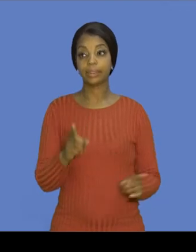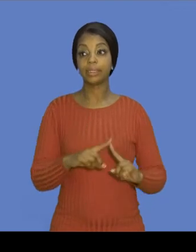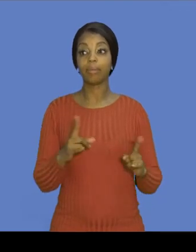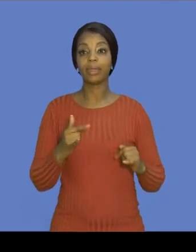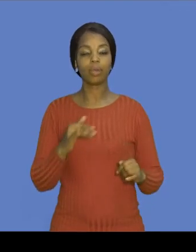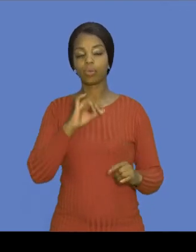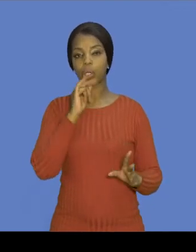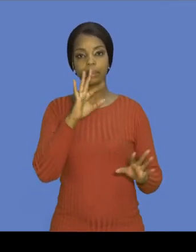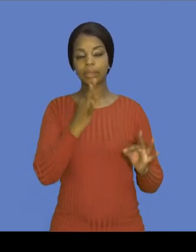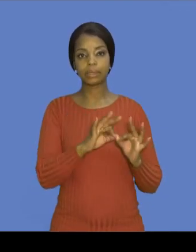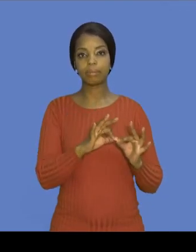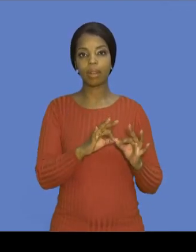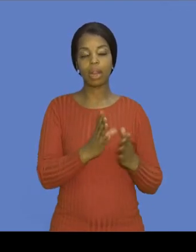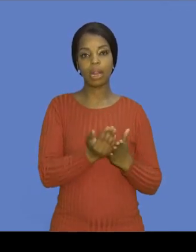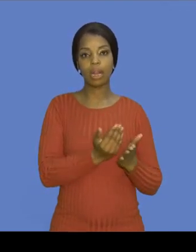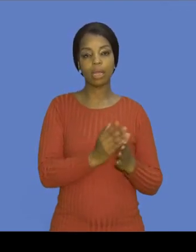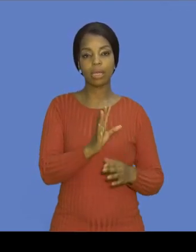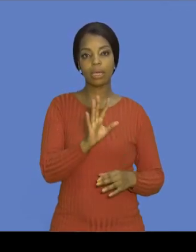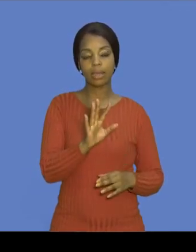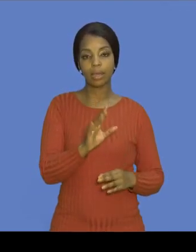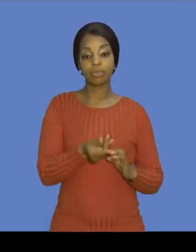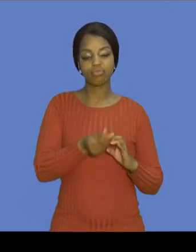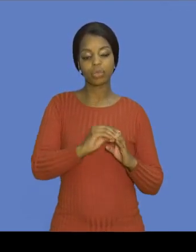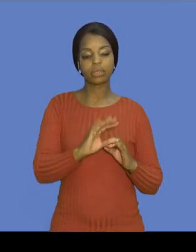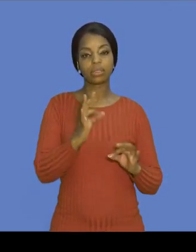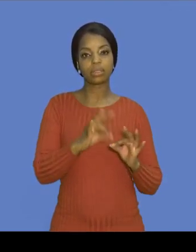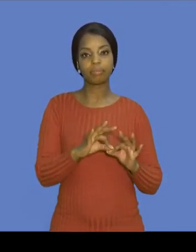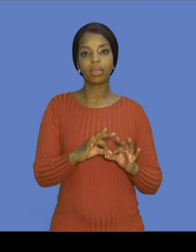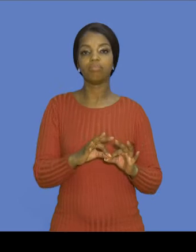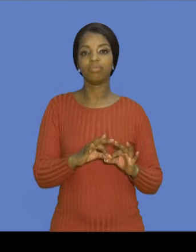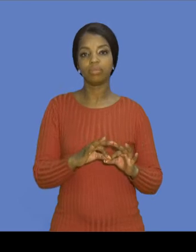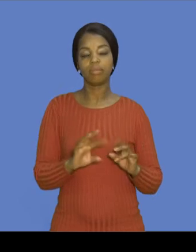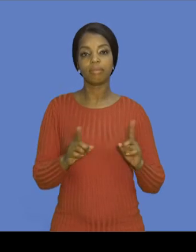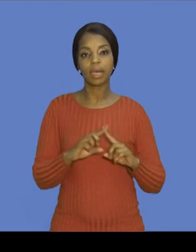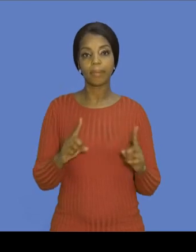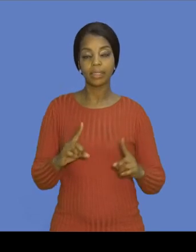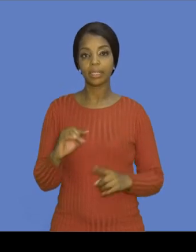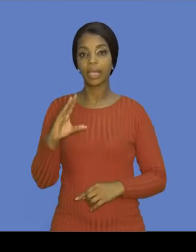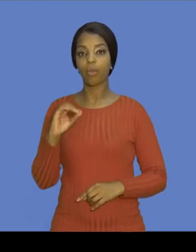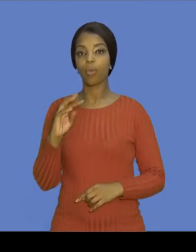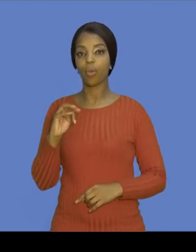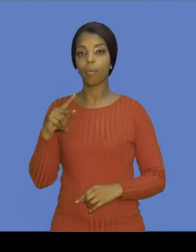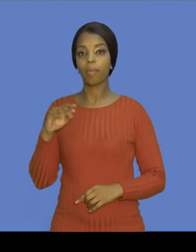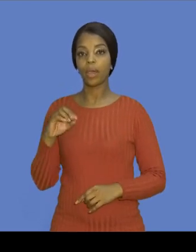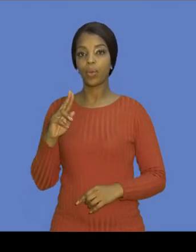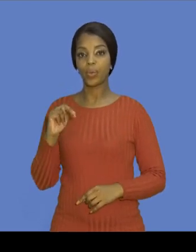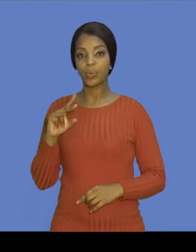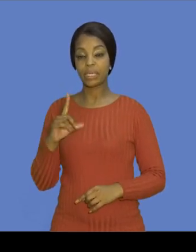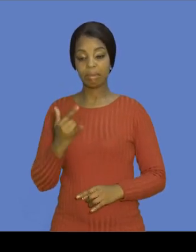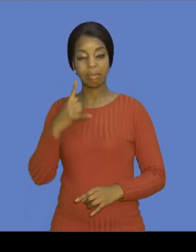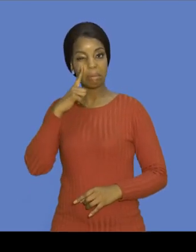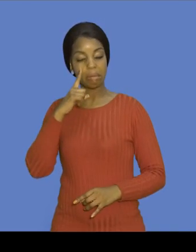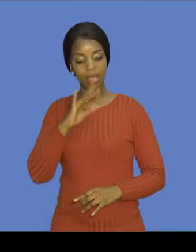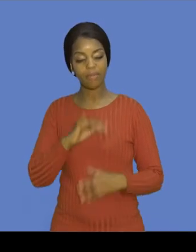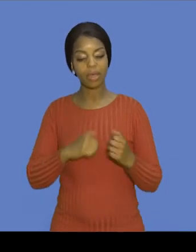interest. We need to look at whether she will have saved enough to buy the item in 5 years or in 10